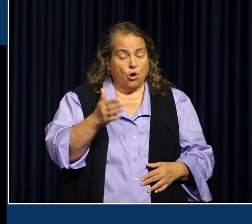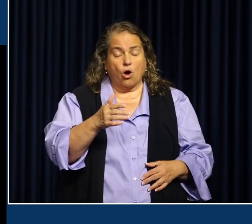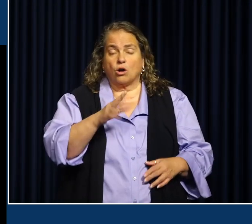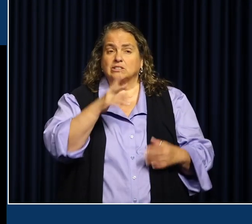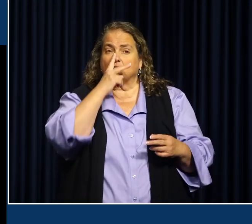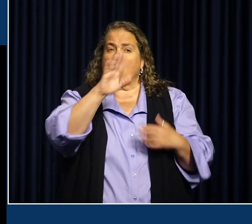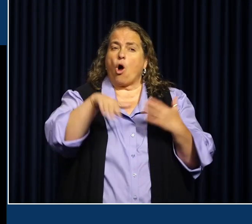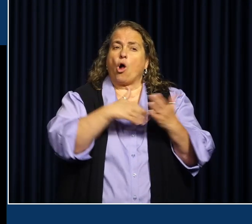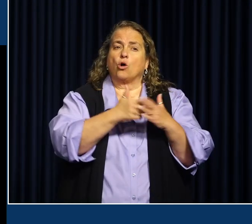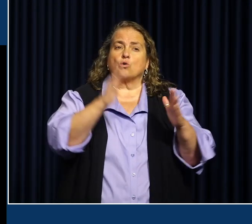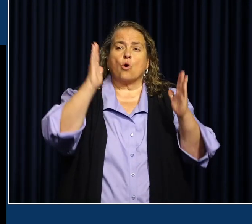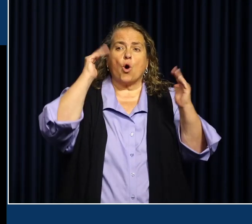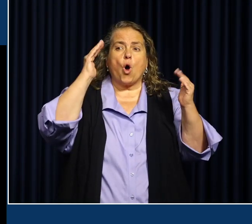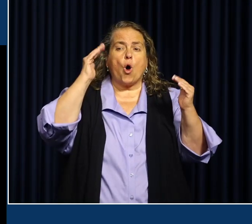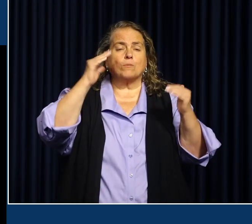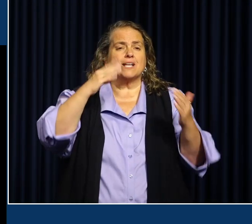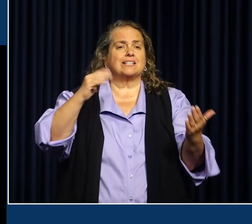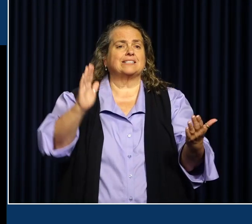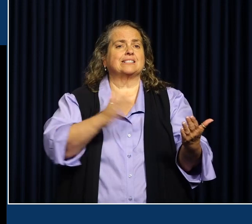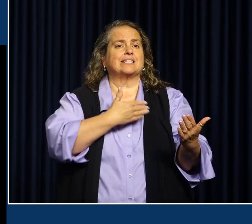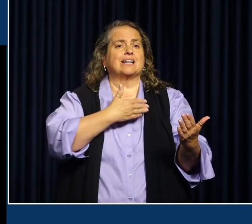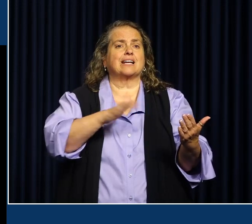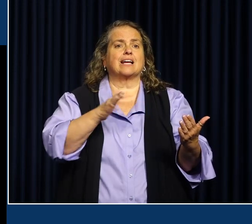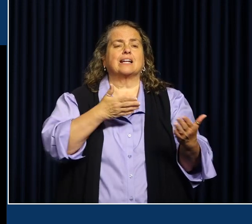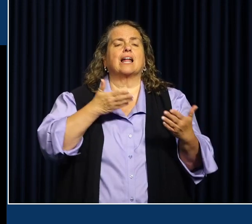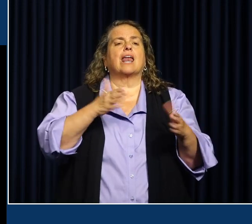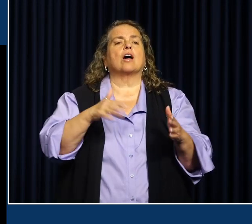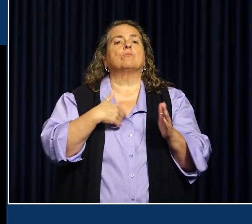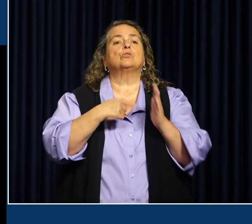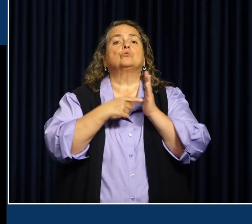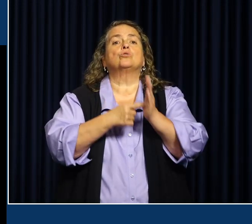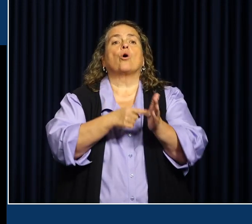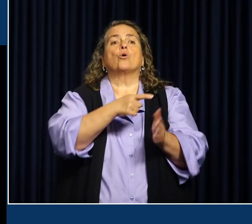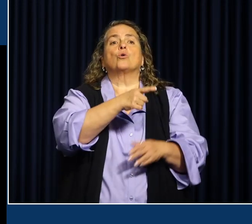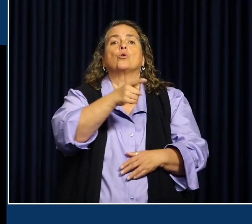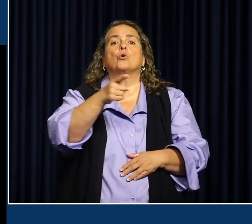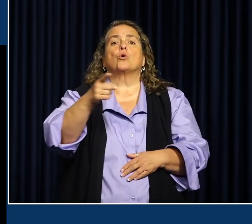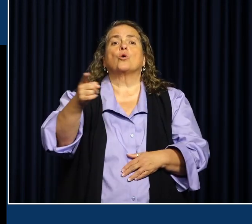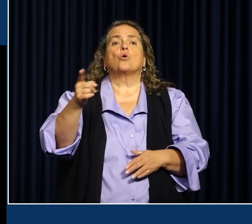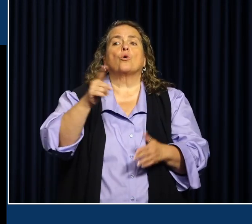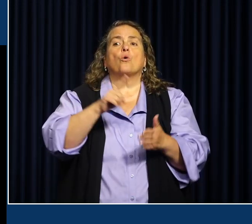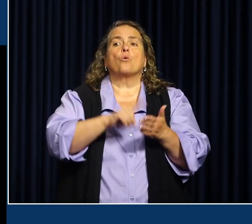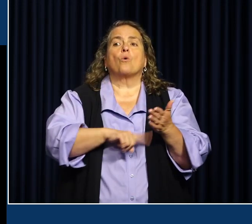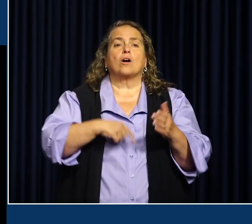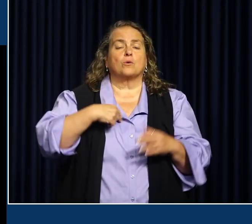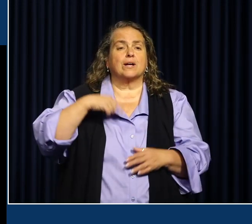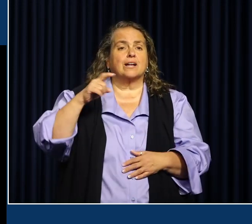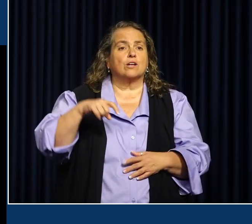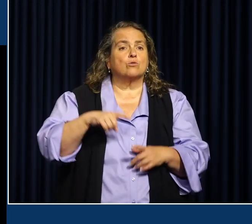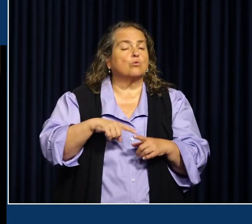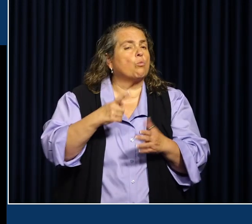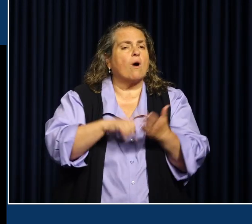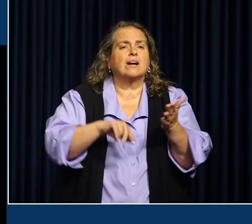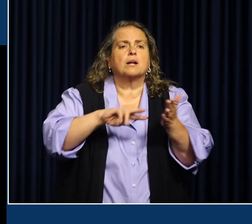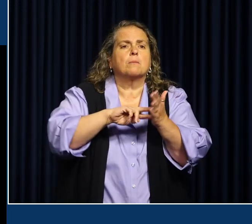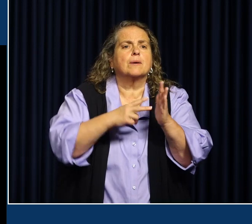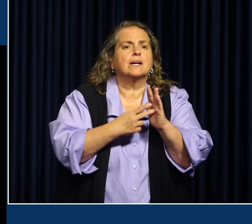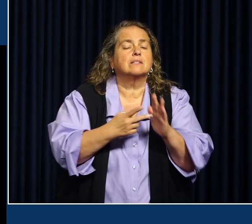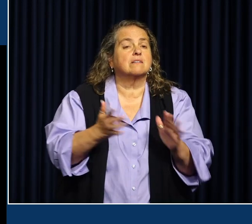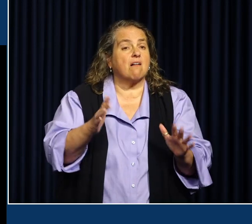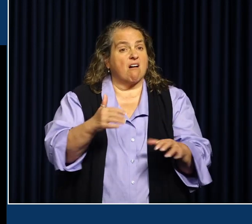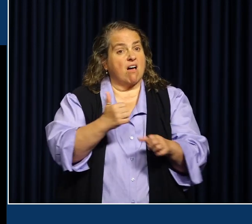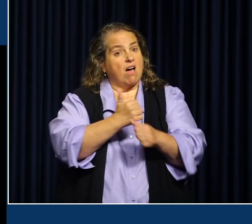are sinking, let me show you what love means. Love